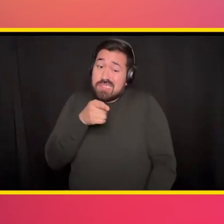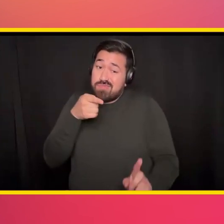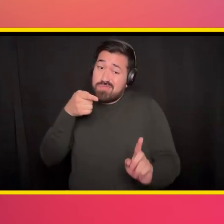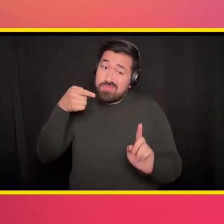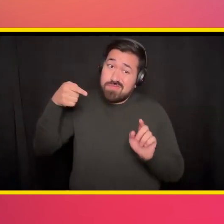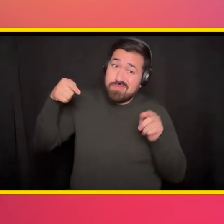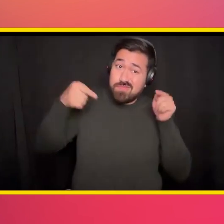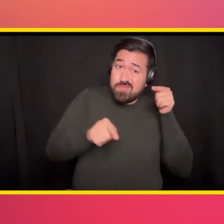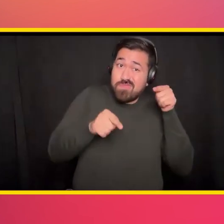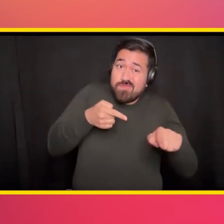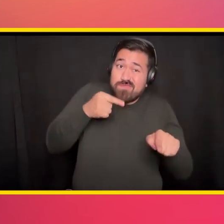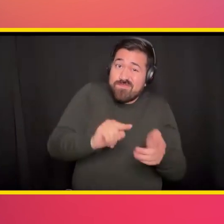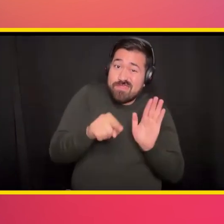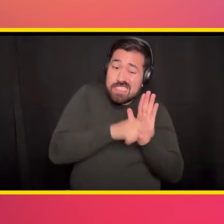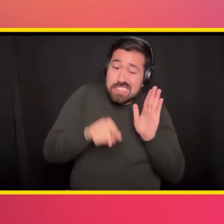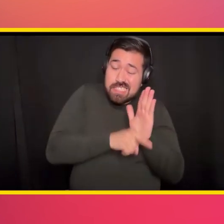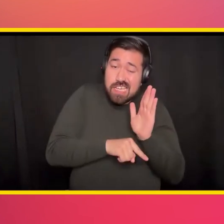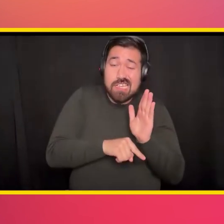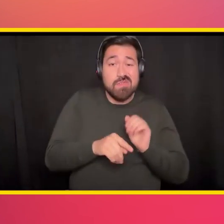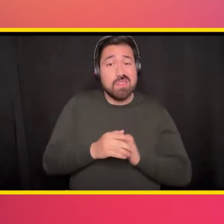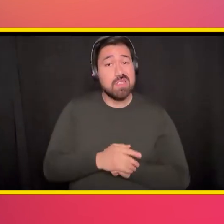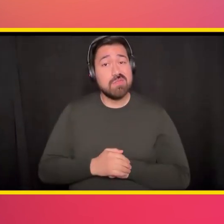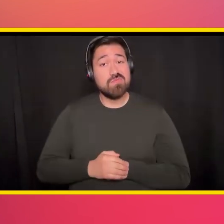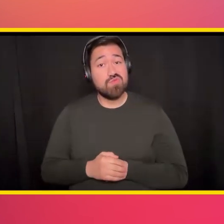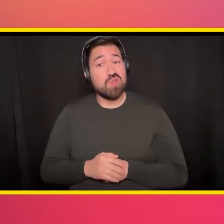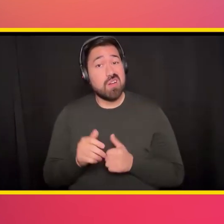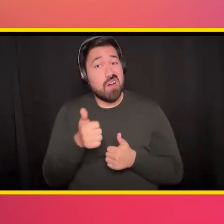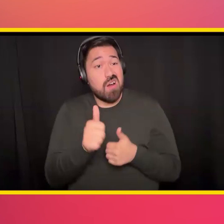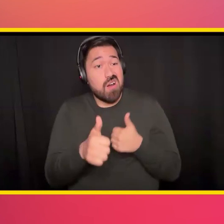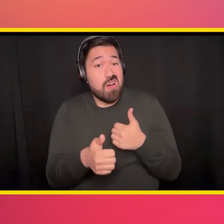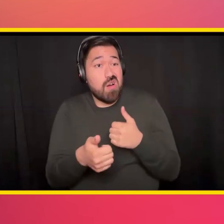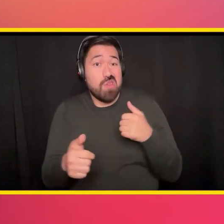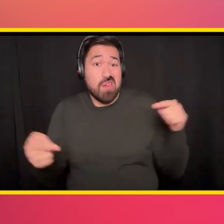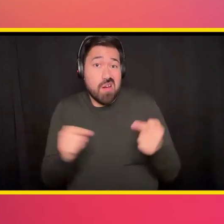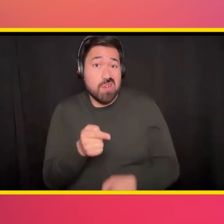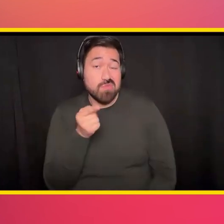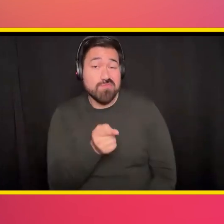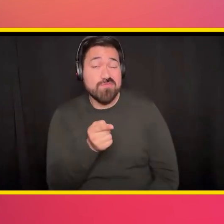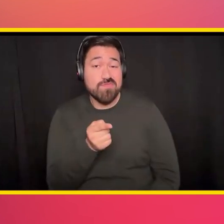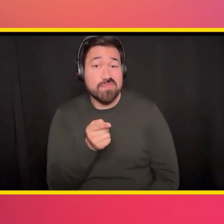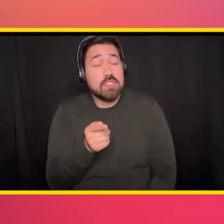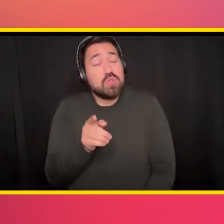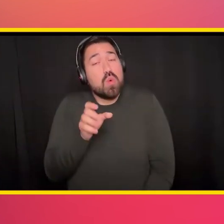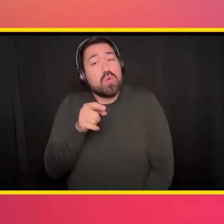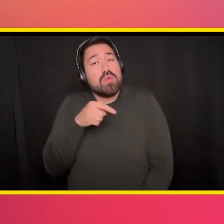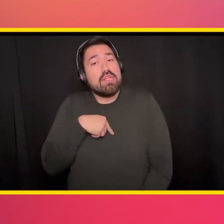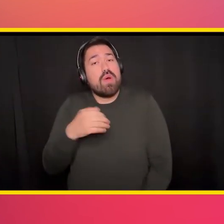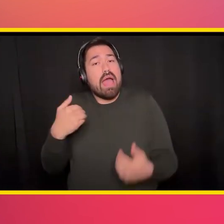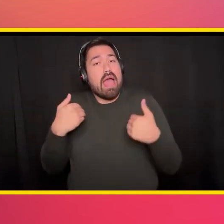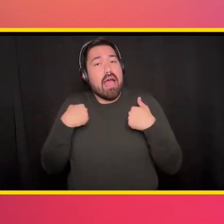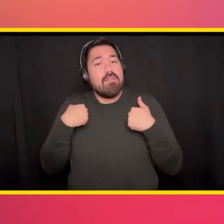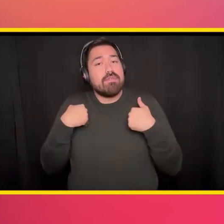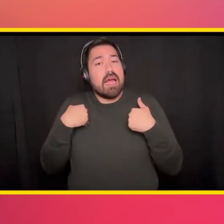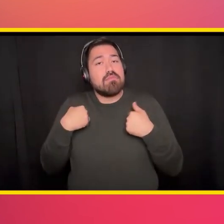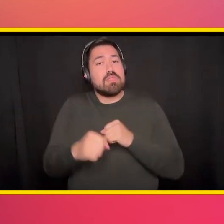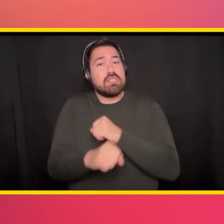will try to harm you. Hmm. And so Yeah. you need to have a space where, like, are you ready to put on some